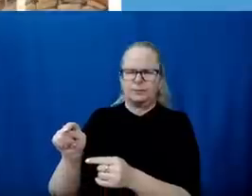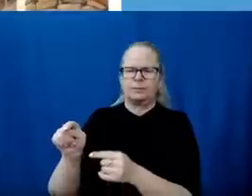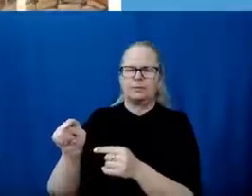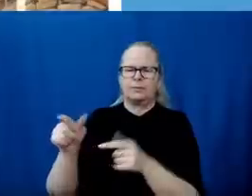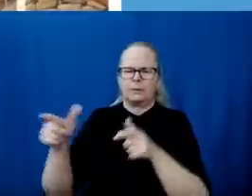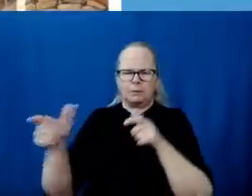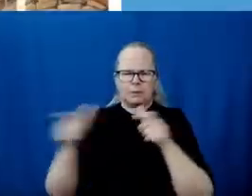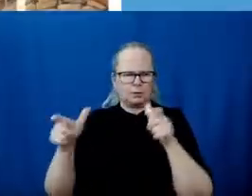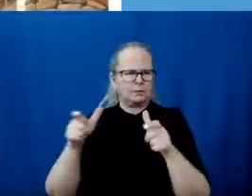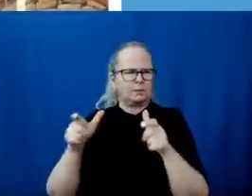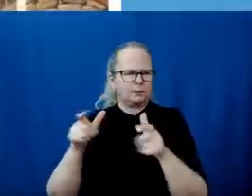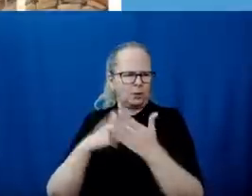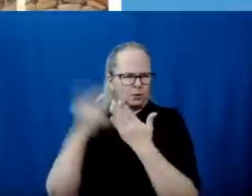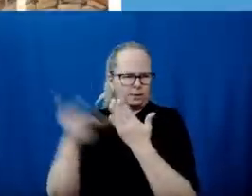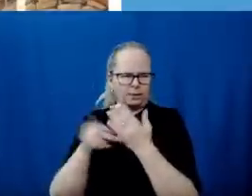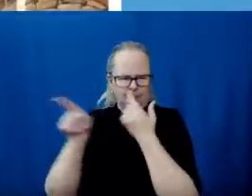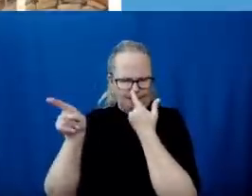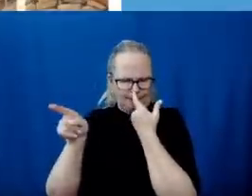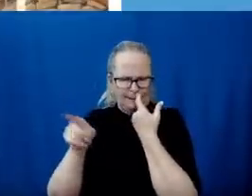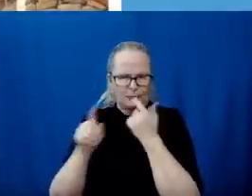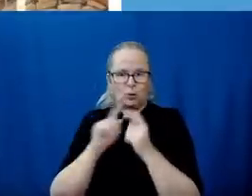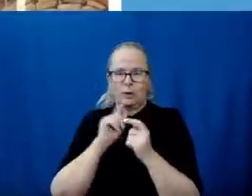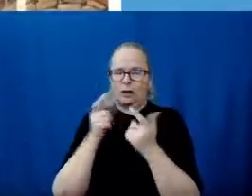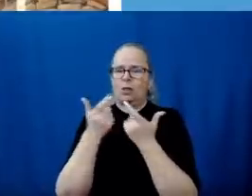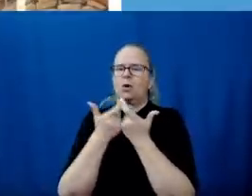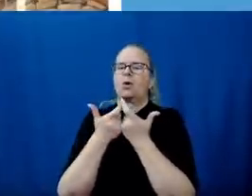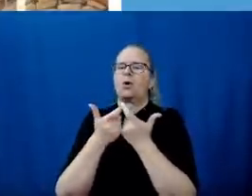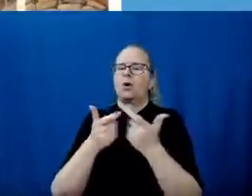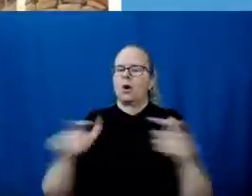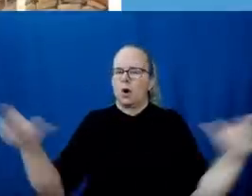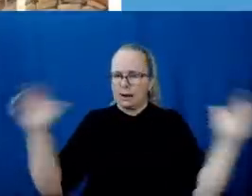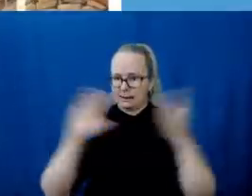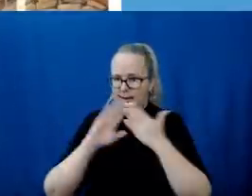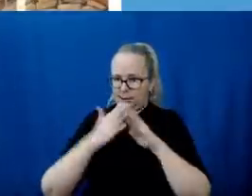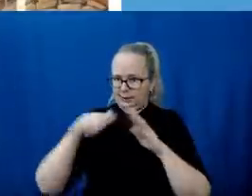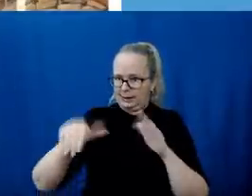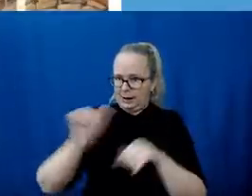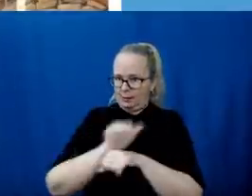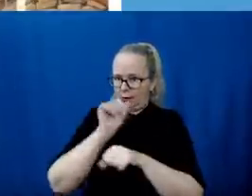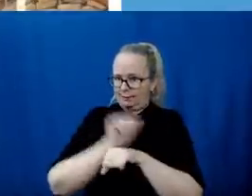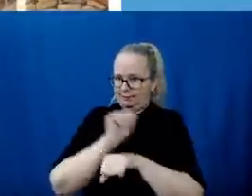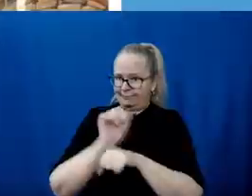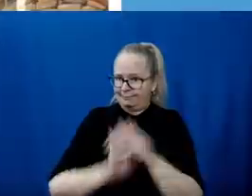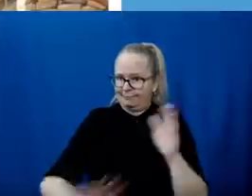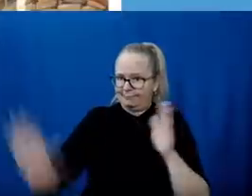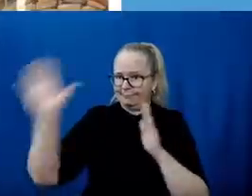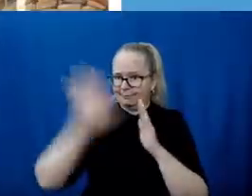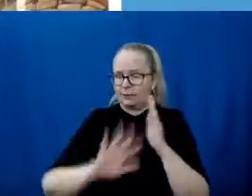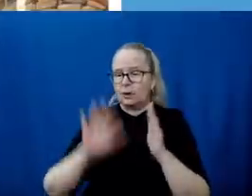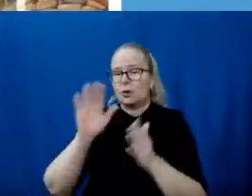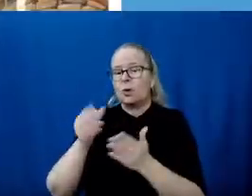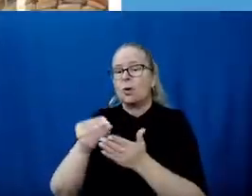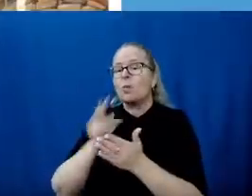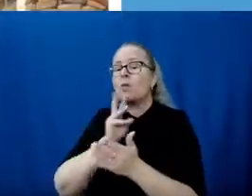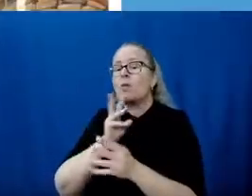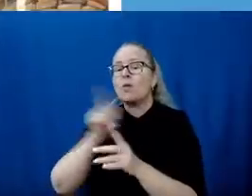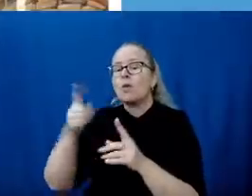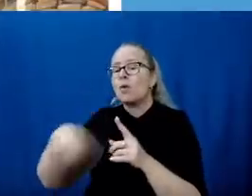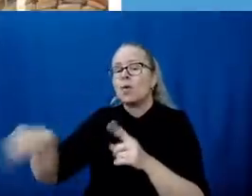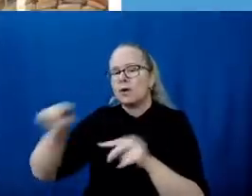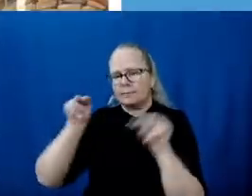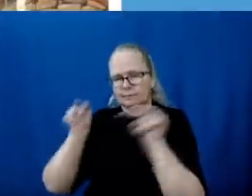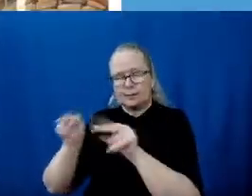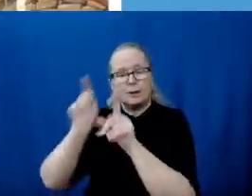program, specifically at wastewater treatment plants through large municipalities in Alberta. But we have wastewater monitoring programs